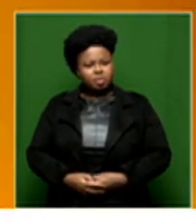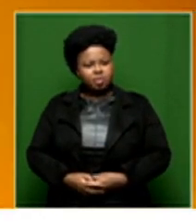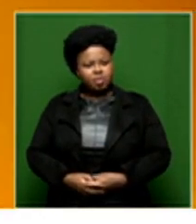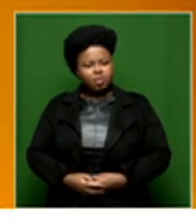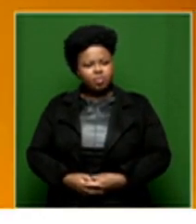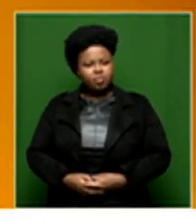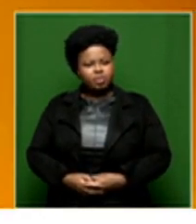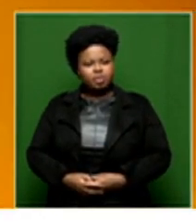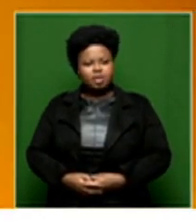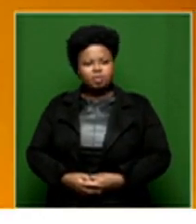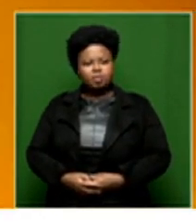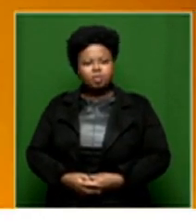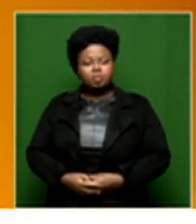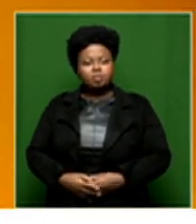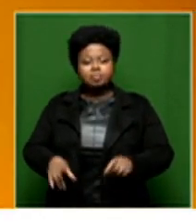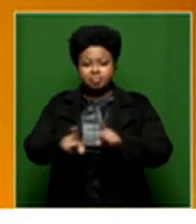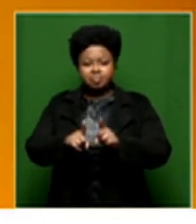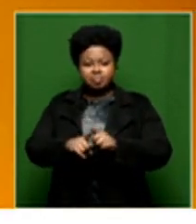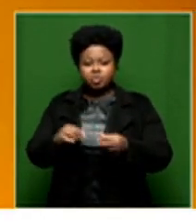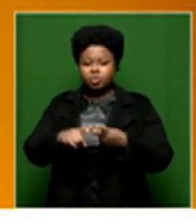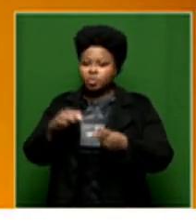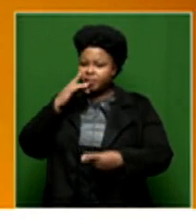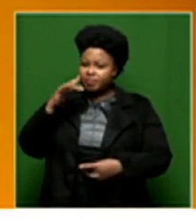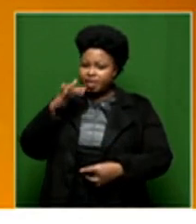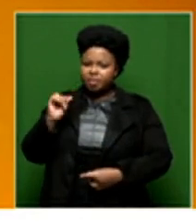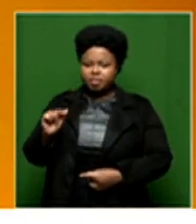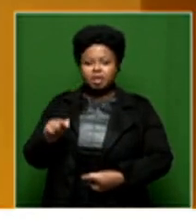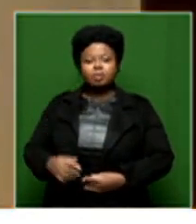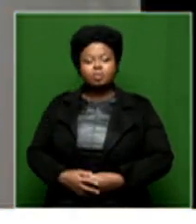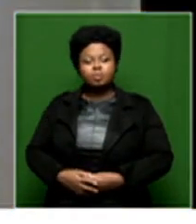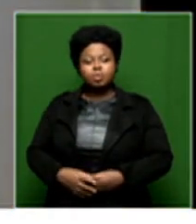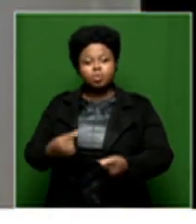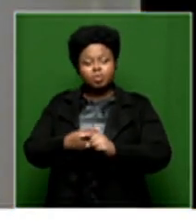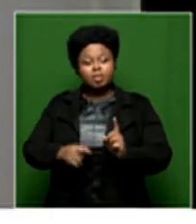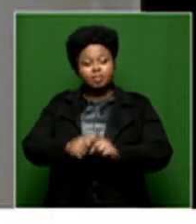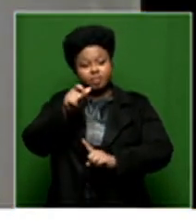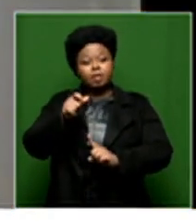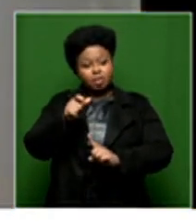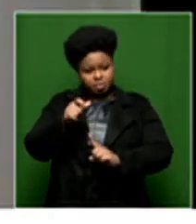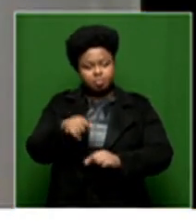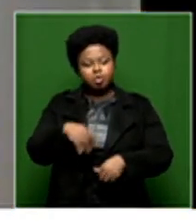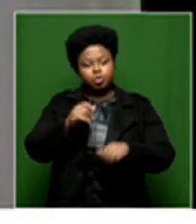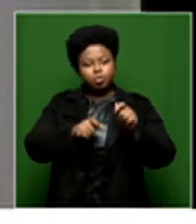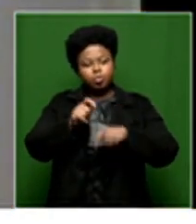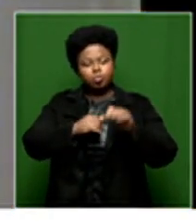So, well, it's also got to do with flavor. So, the first process of